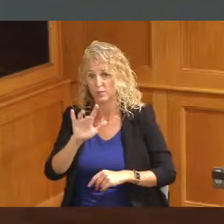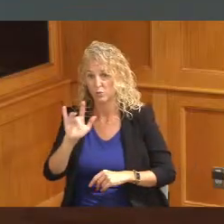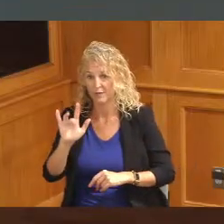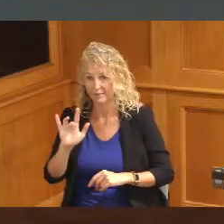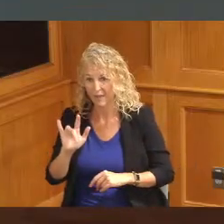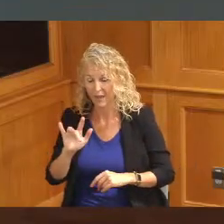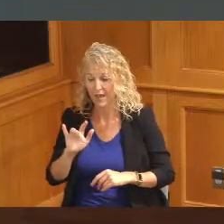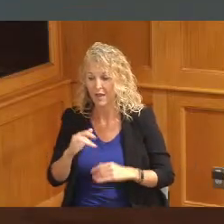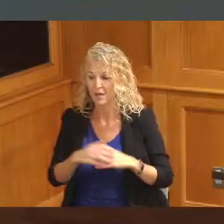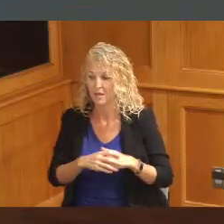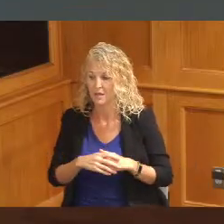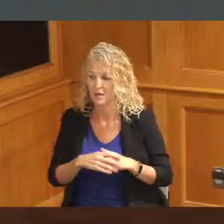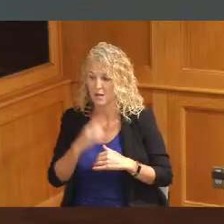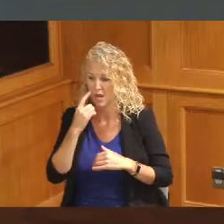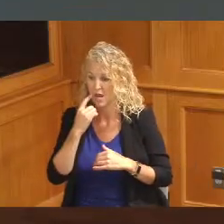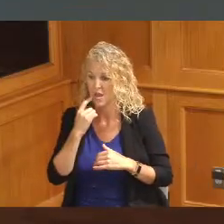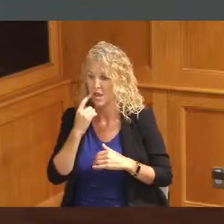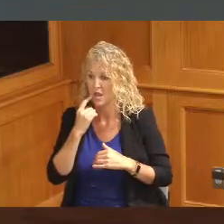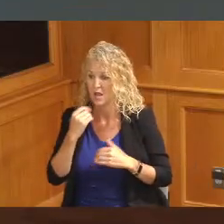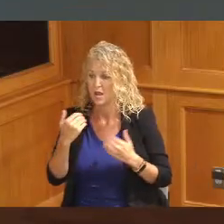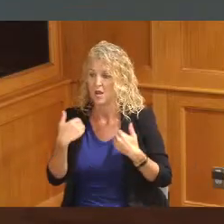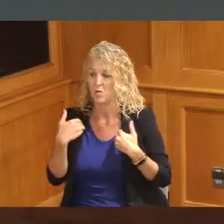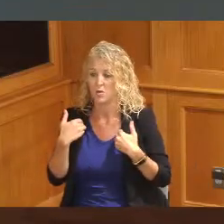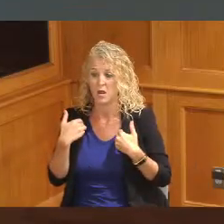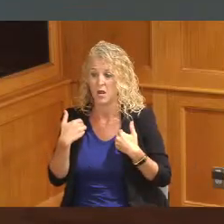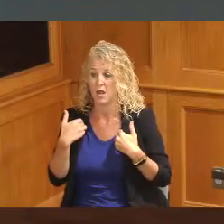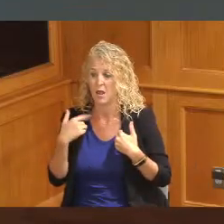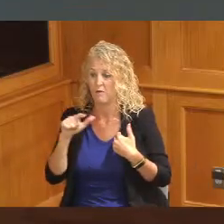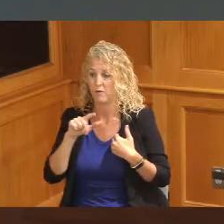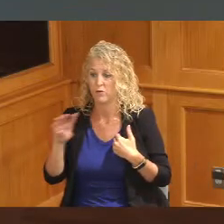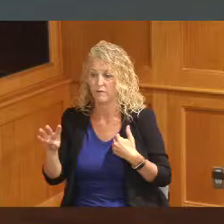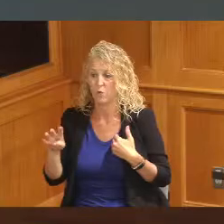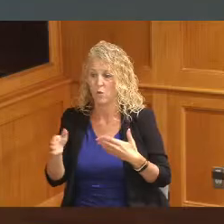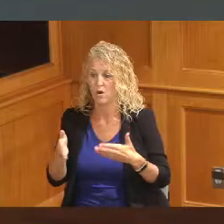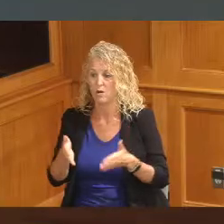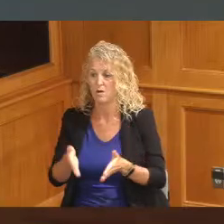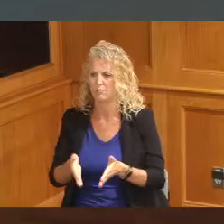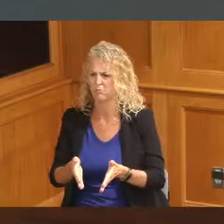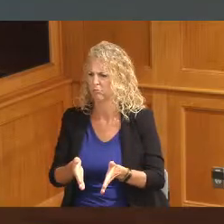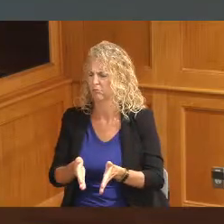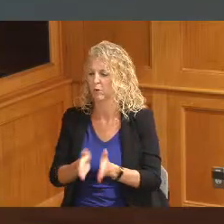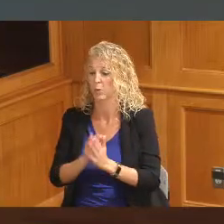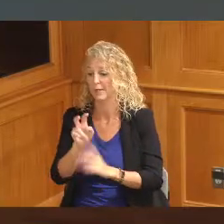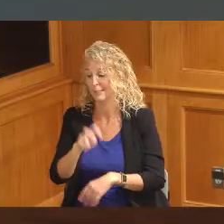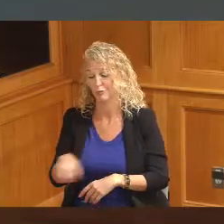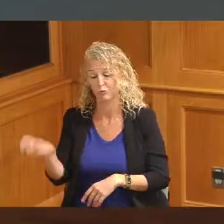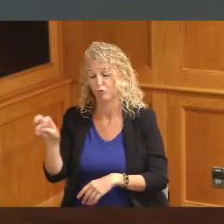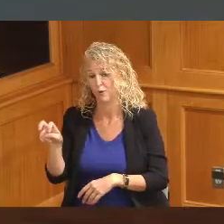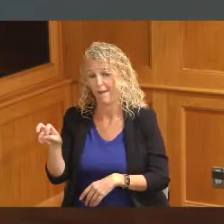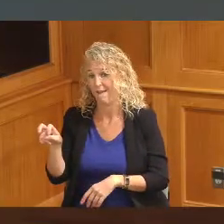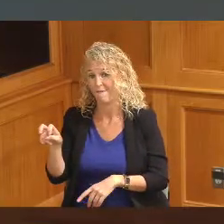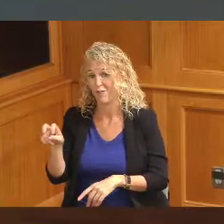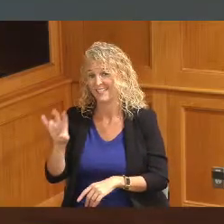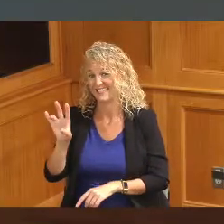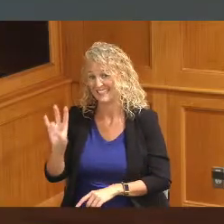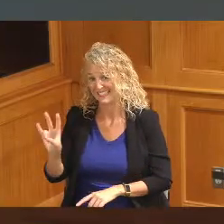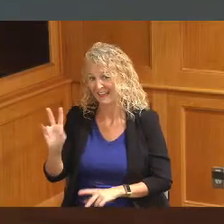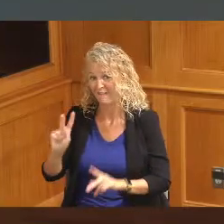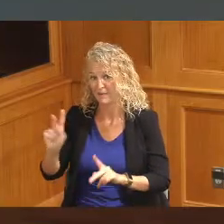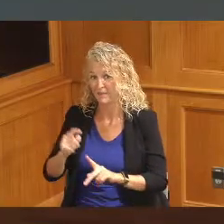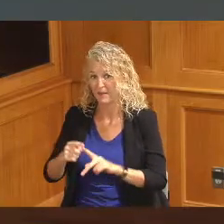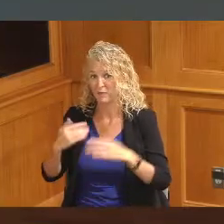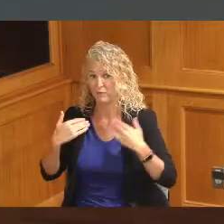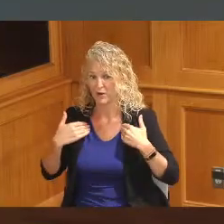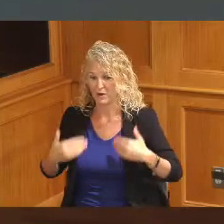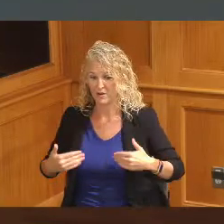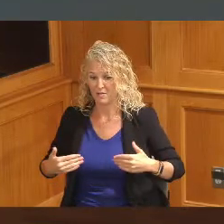Treasurer's Office. And we have item 24, which is requesting to travel at the county's expense. This is 7 employees of